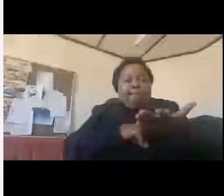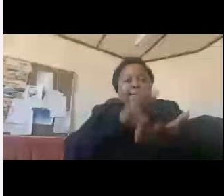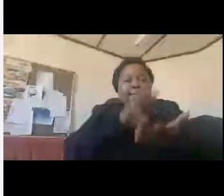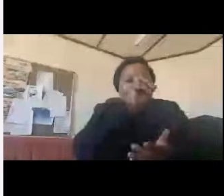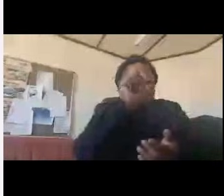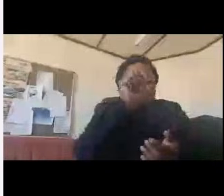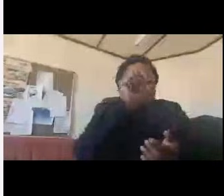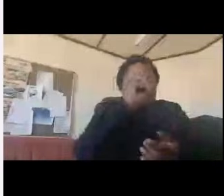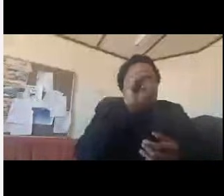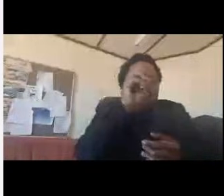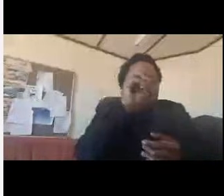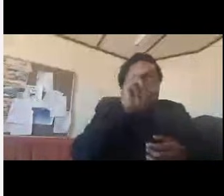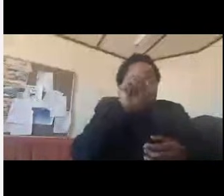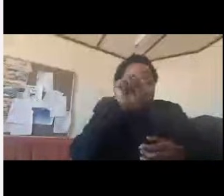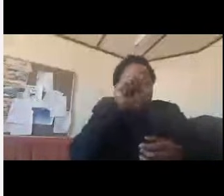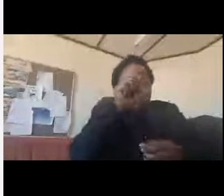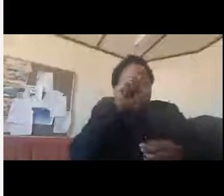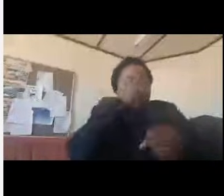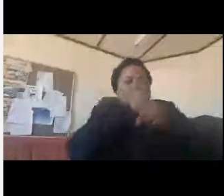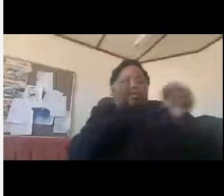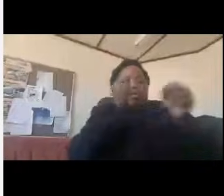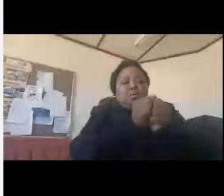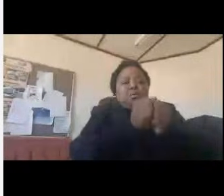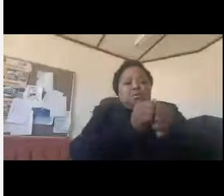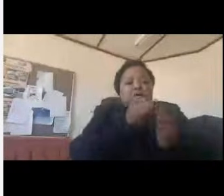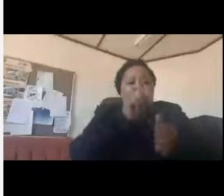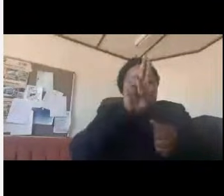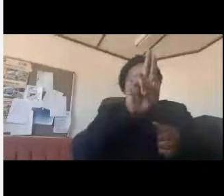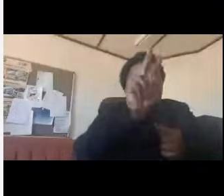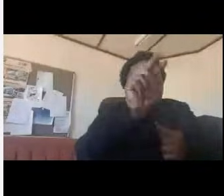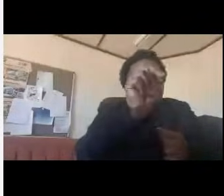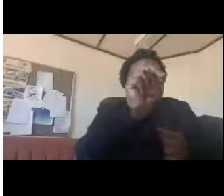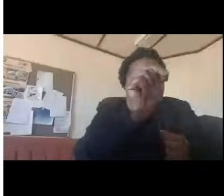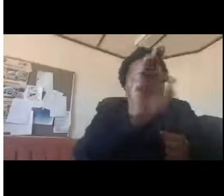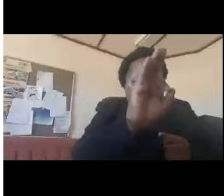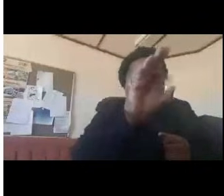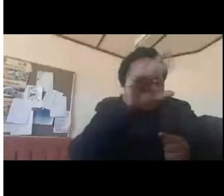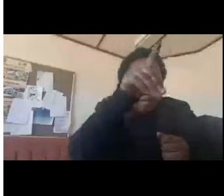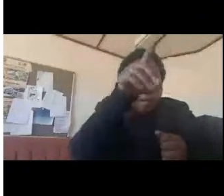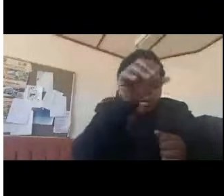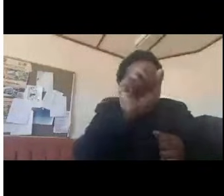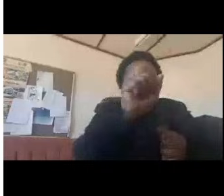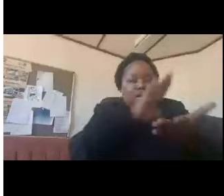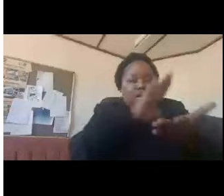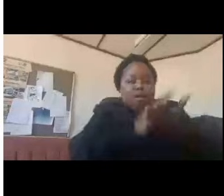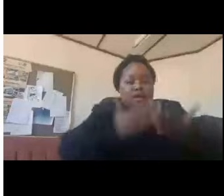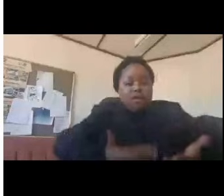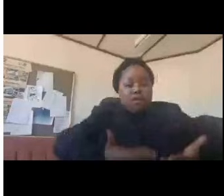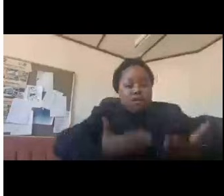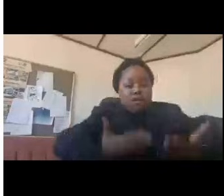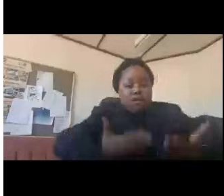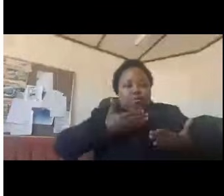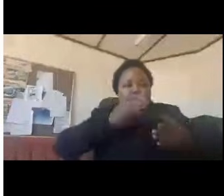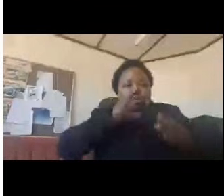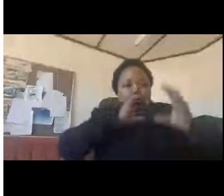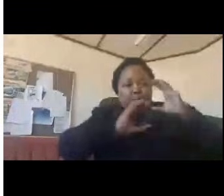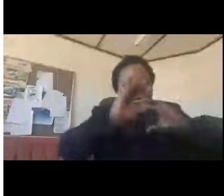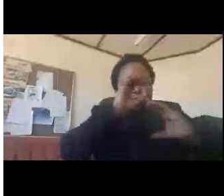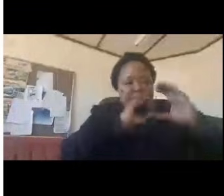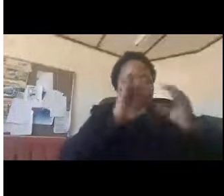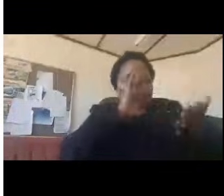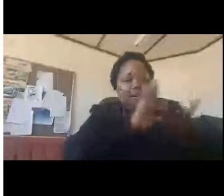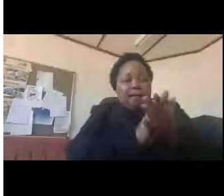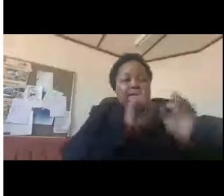programs that strengthen community engagement, health communication, positive behavior change